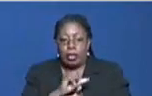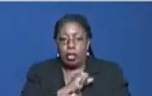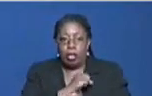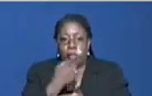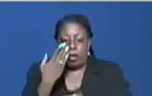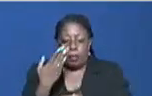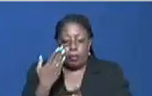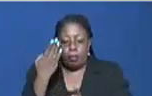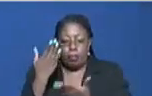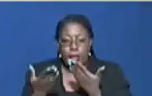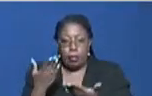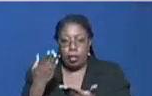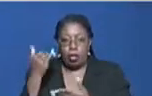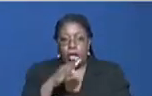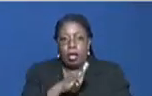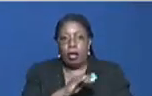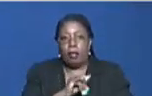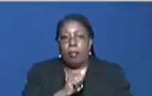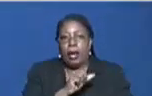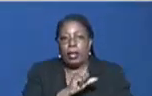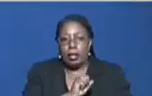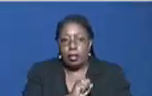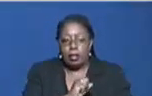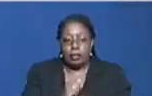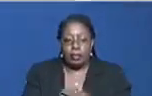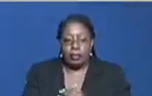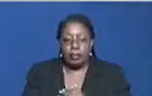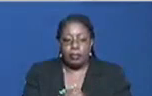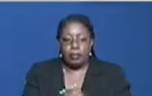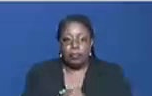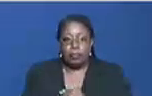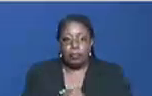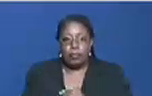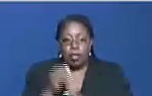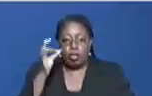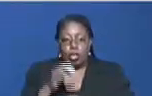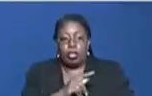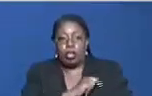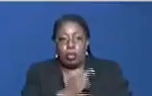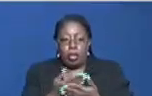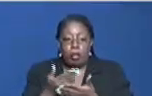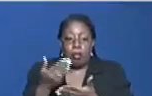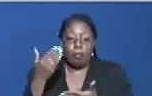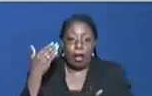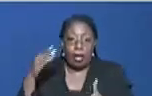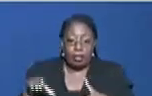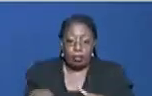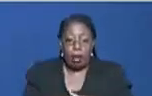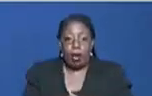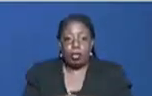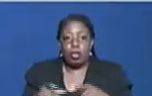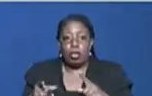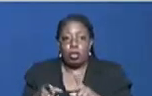for perceived bias. The history in question, Judge Grant Thompson's previous marriage to former PLP cabinet